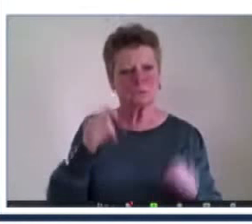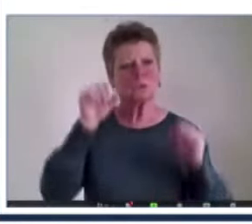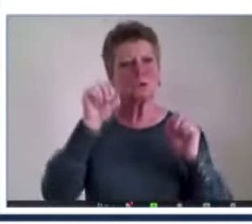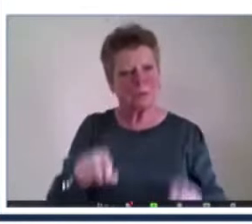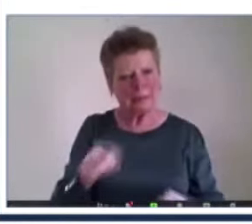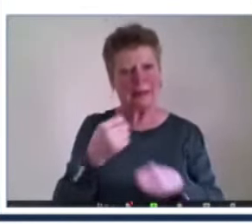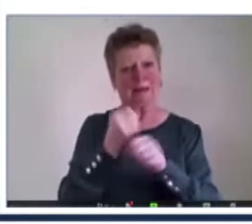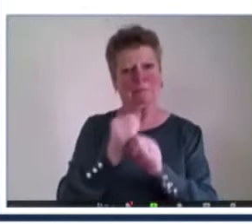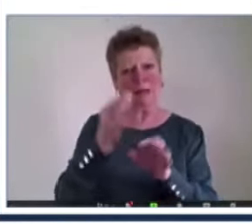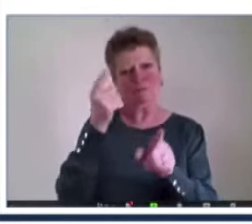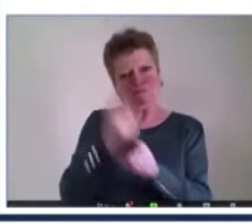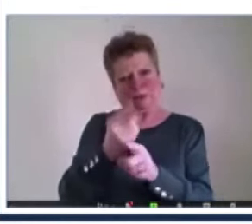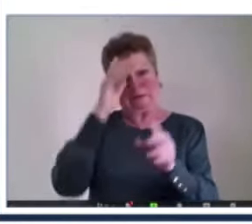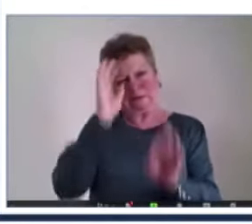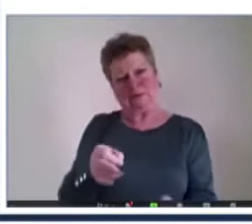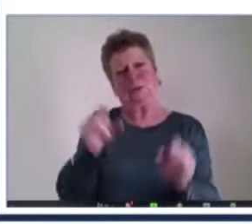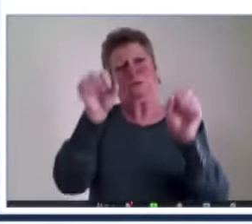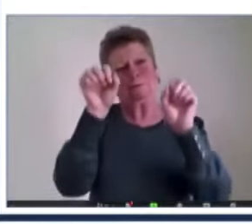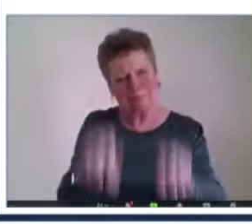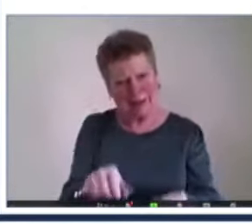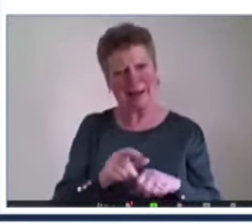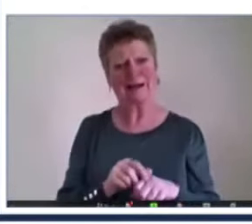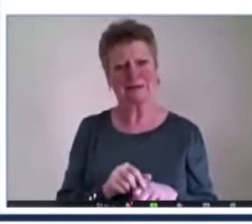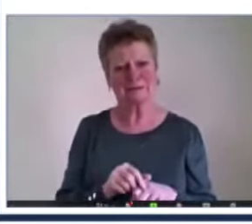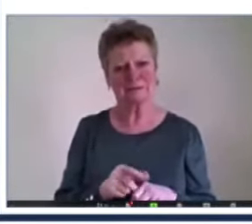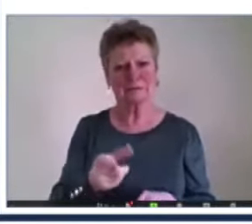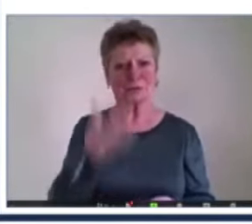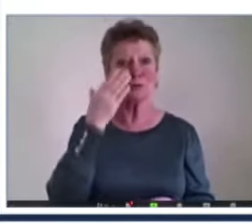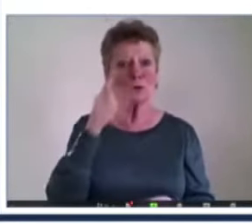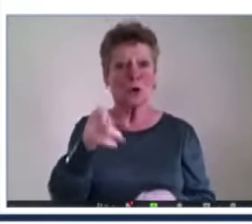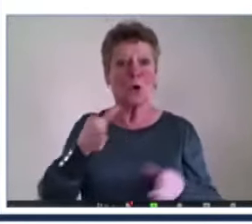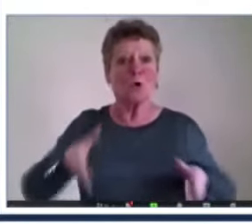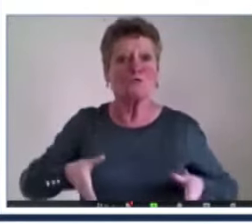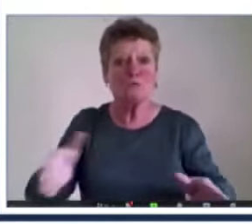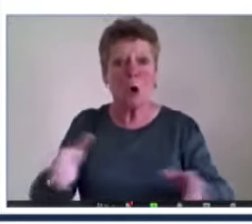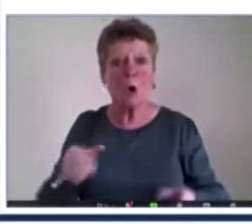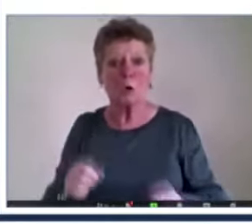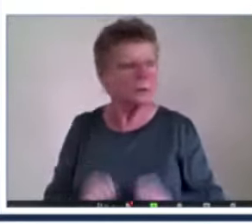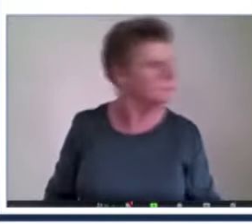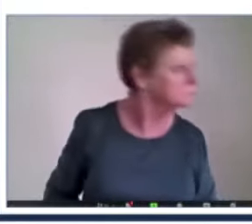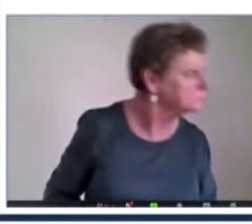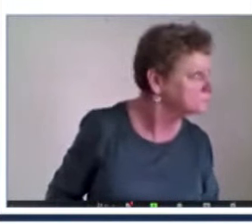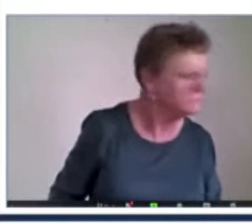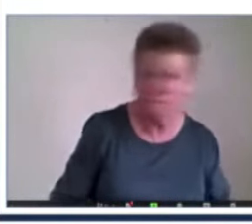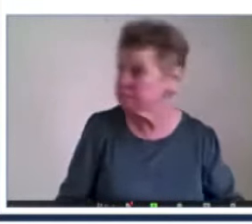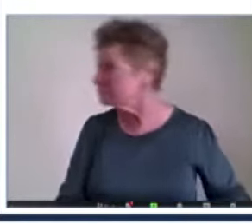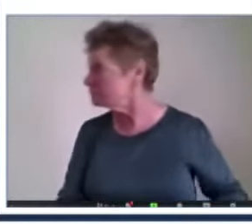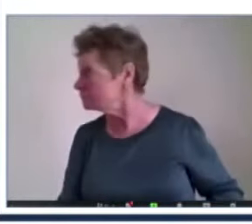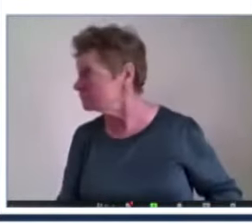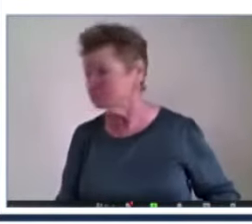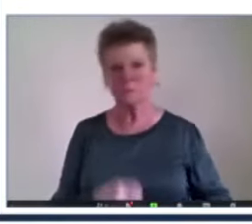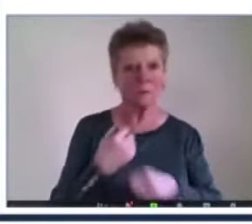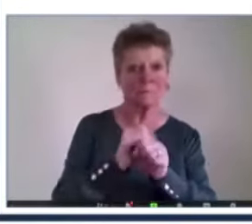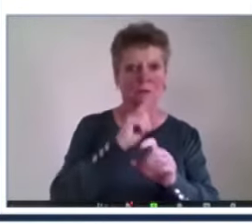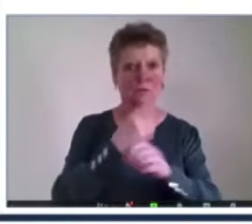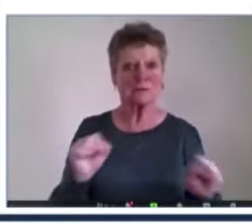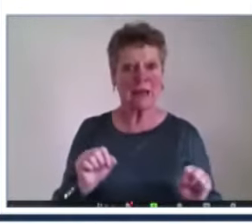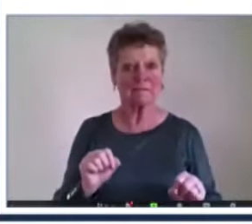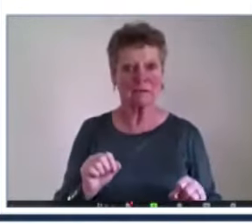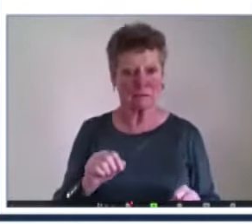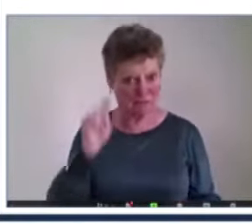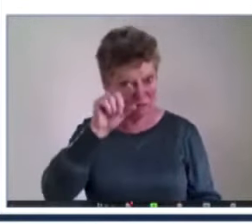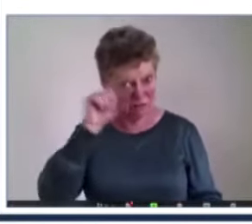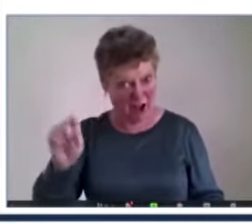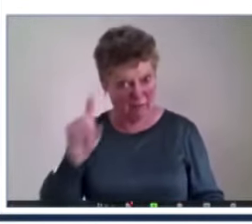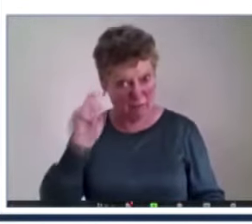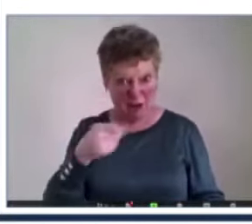right decisions. And just like when you're crossing the road, you make the responsible decision to look both ways. You don't need the government to make it